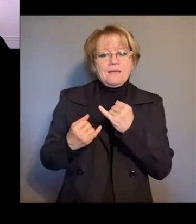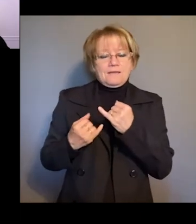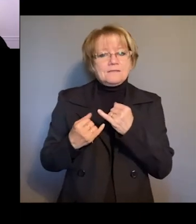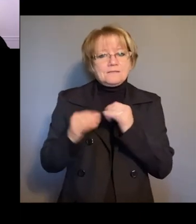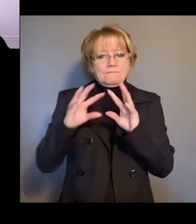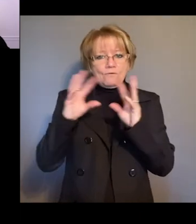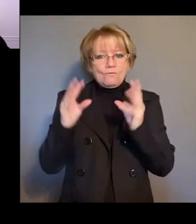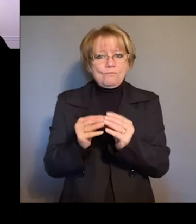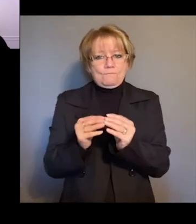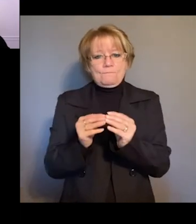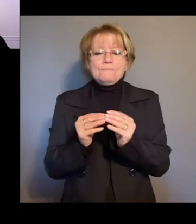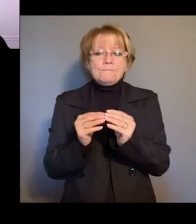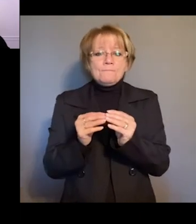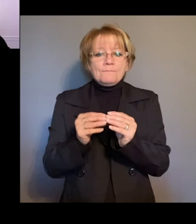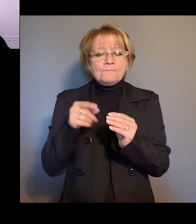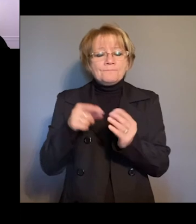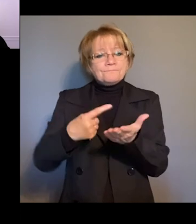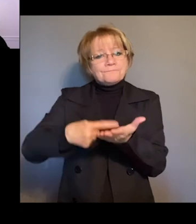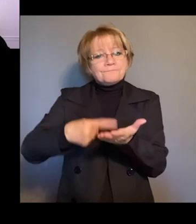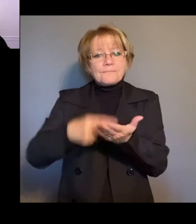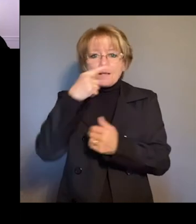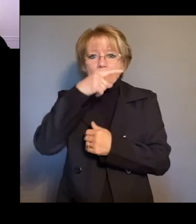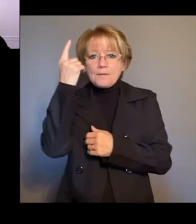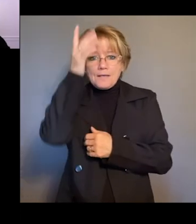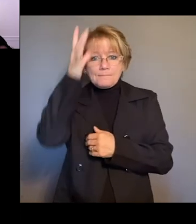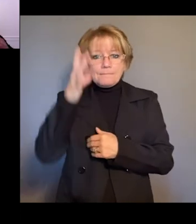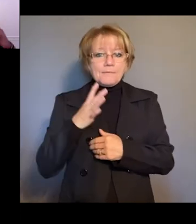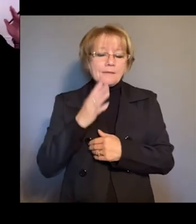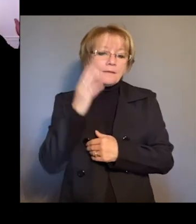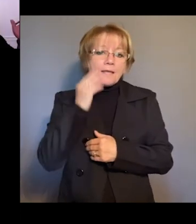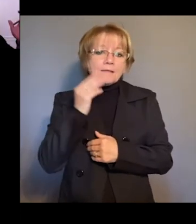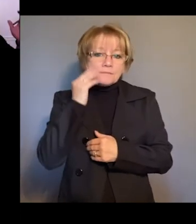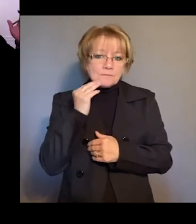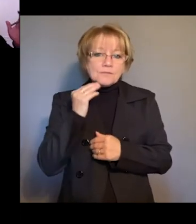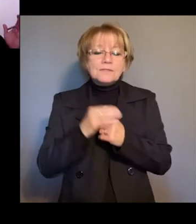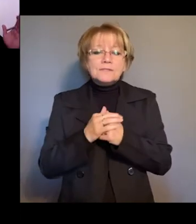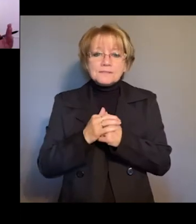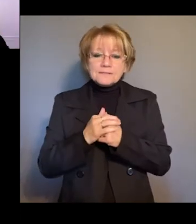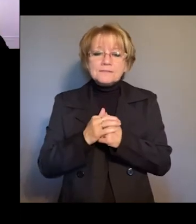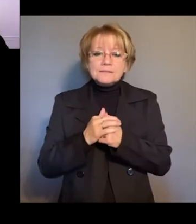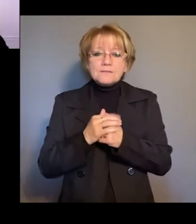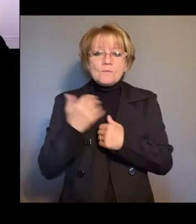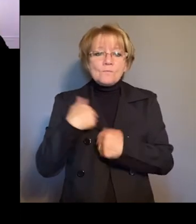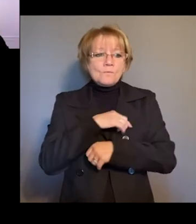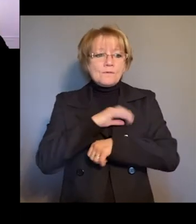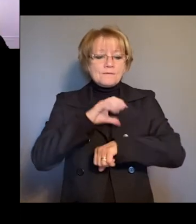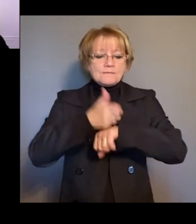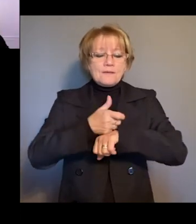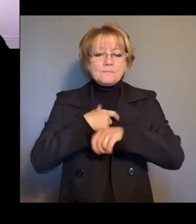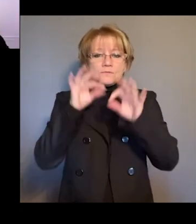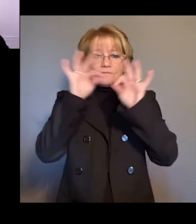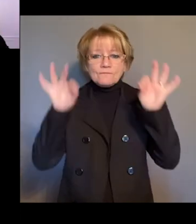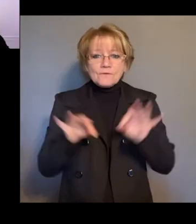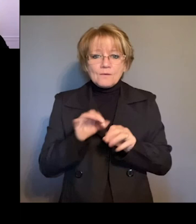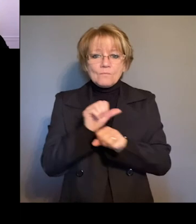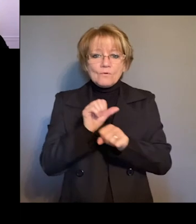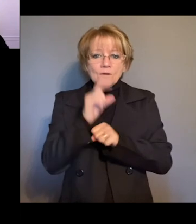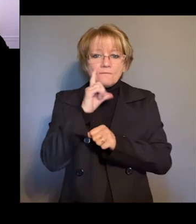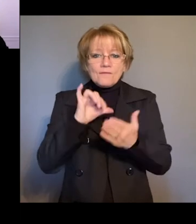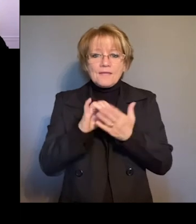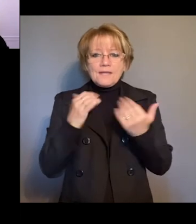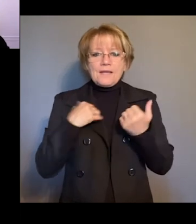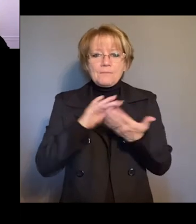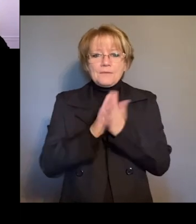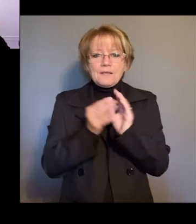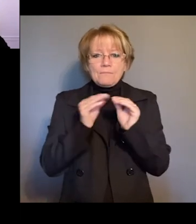particular forum, which was on the Black male experience as we created a framework, and now we are getting a little bit more